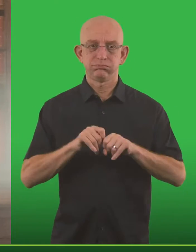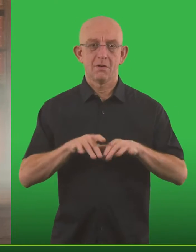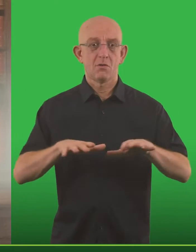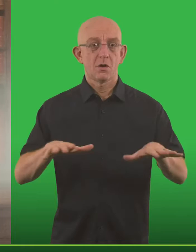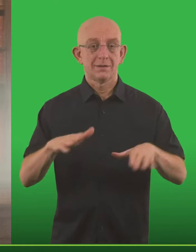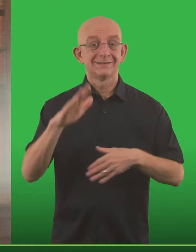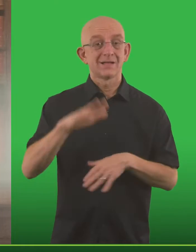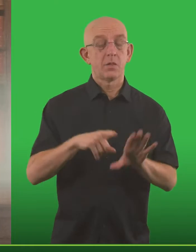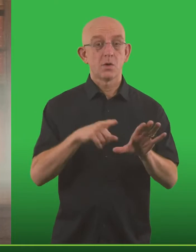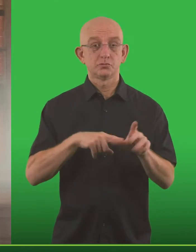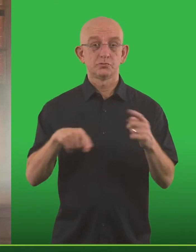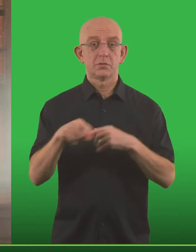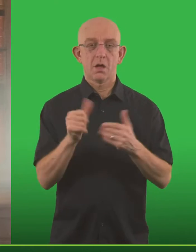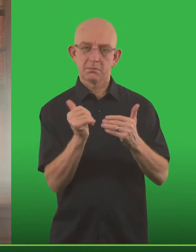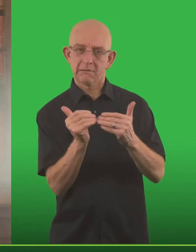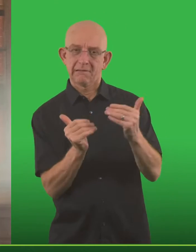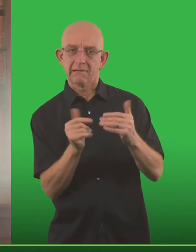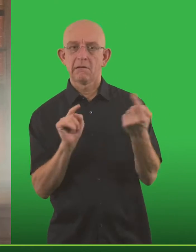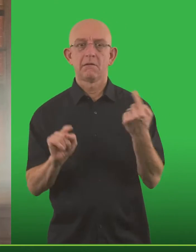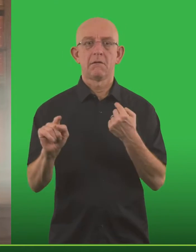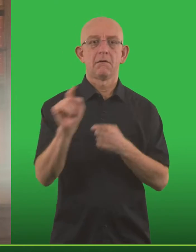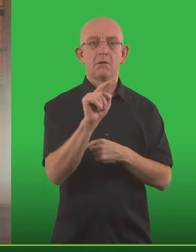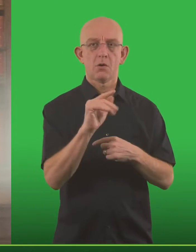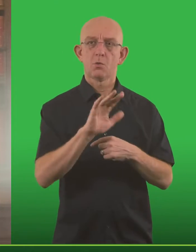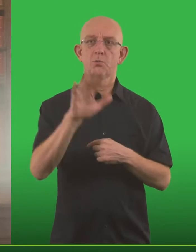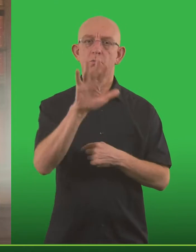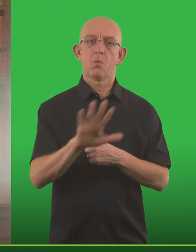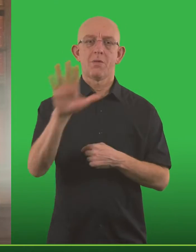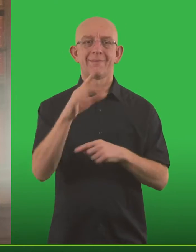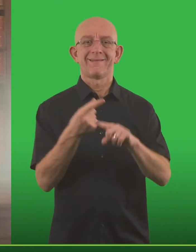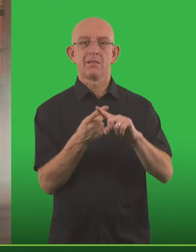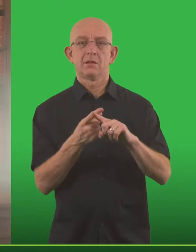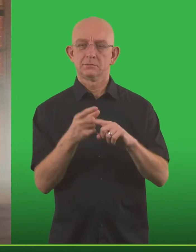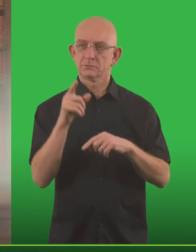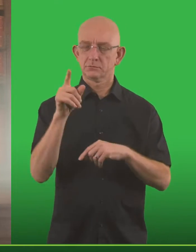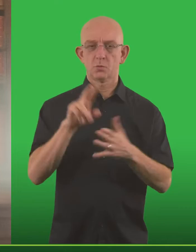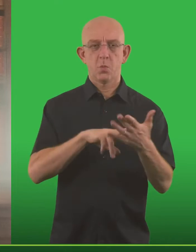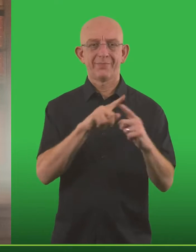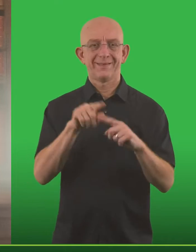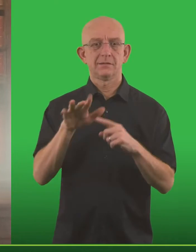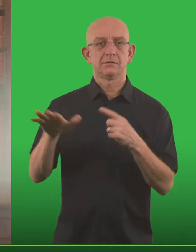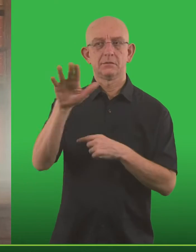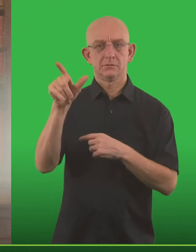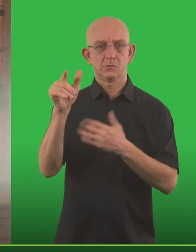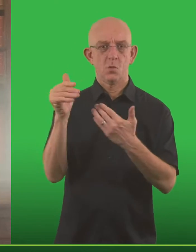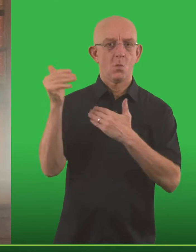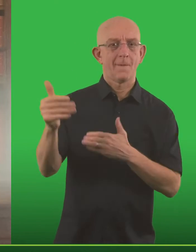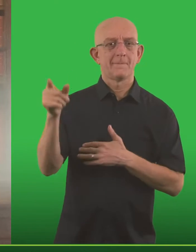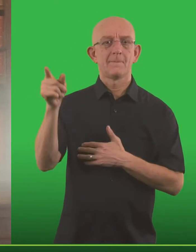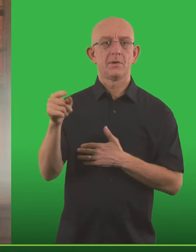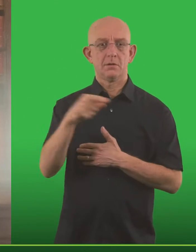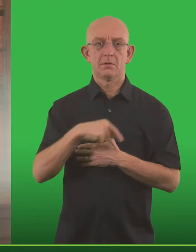now. South Yorkshire is probably a little bit behind other parts of the north of England,